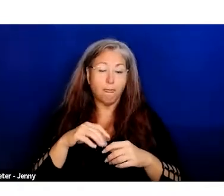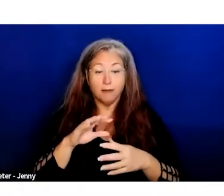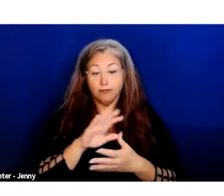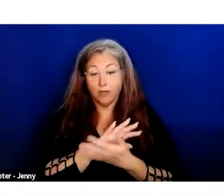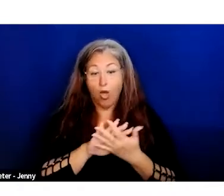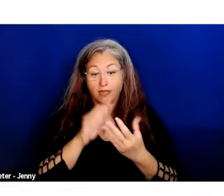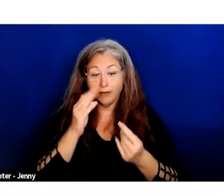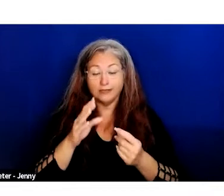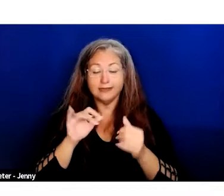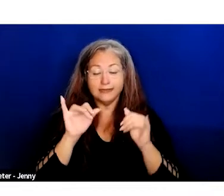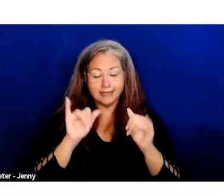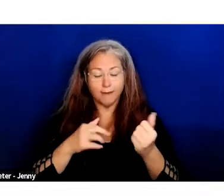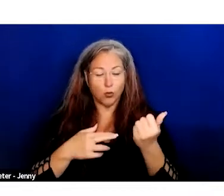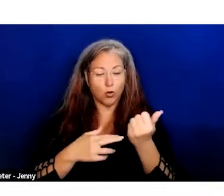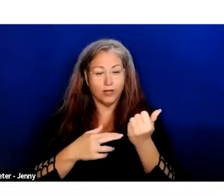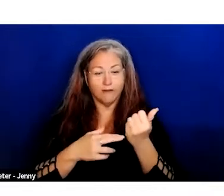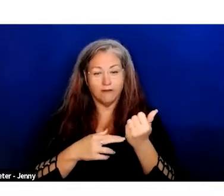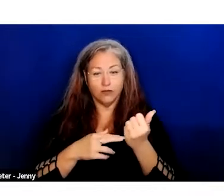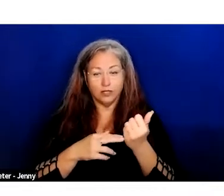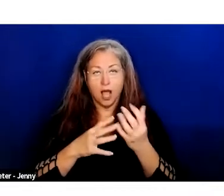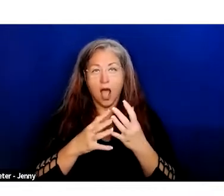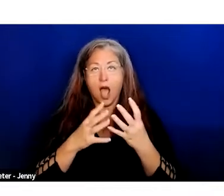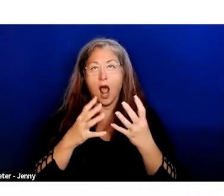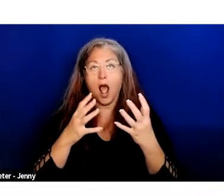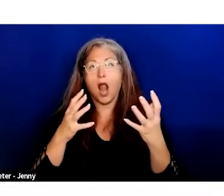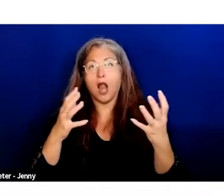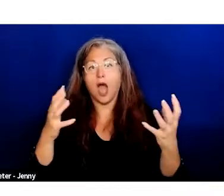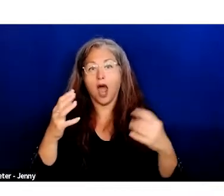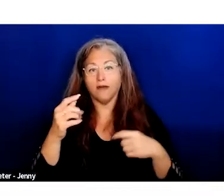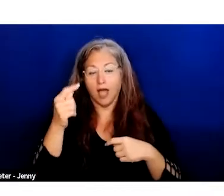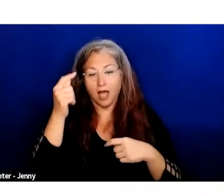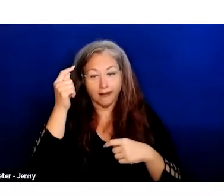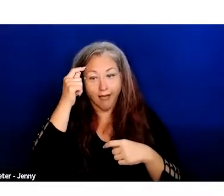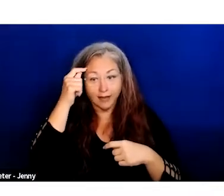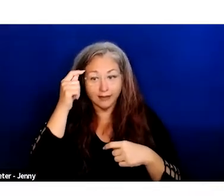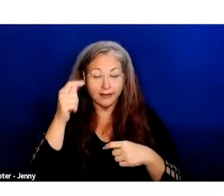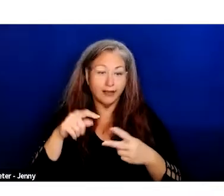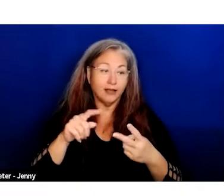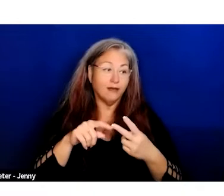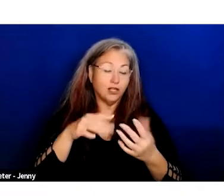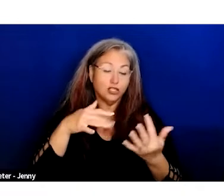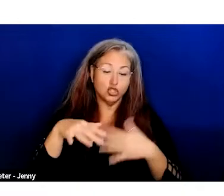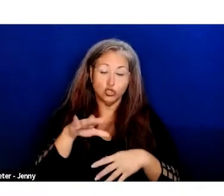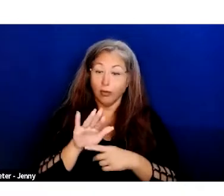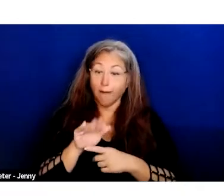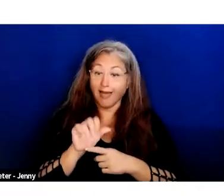does reinforce a ton of cognitive and social biases, both for users